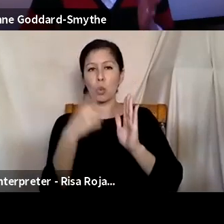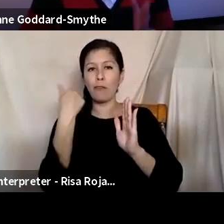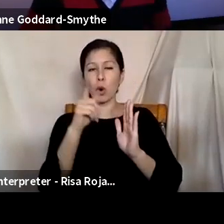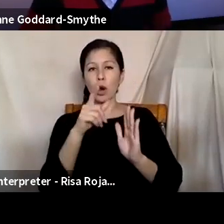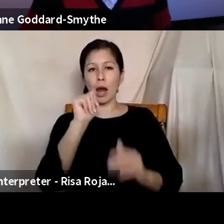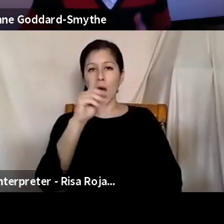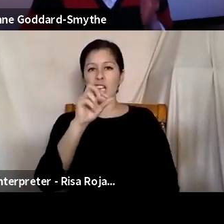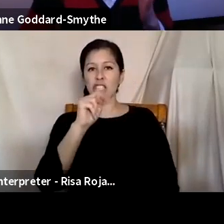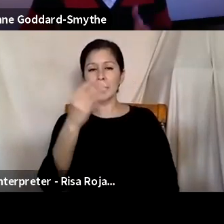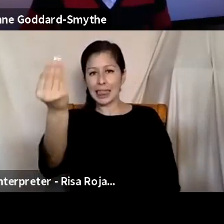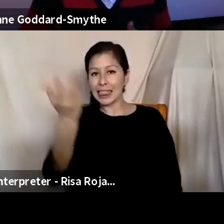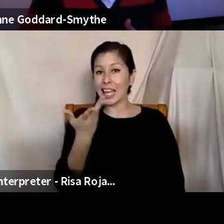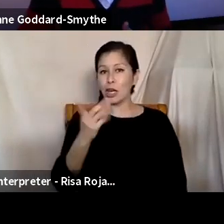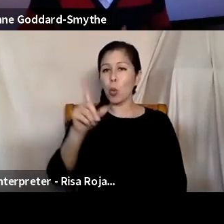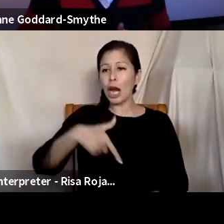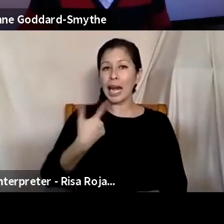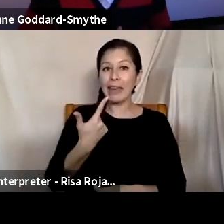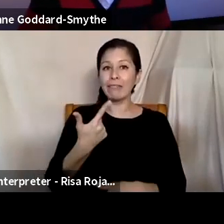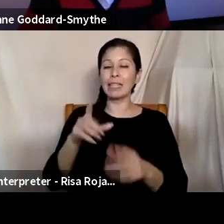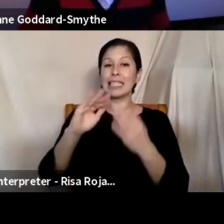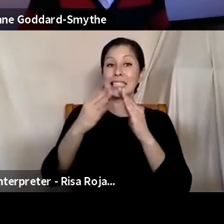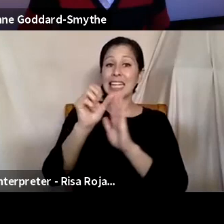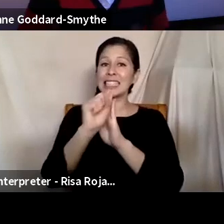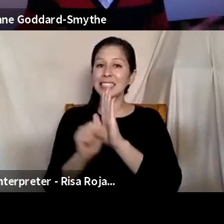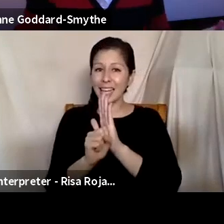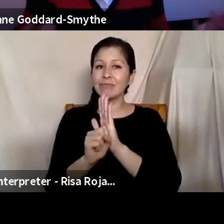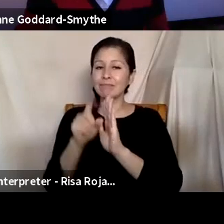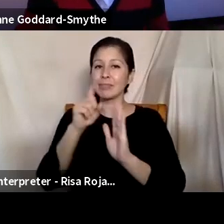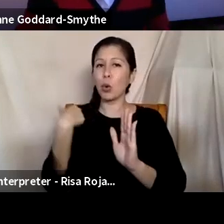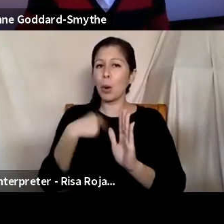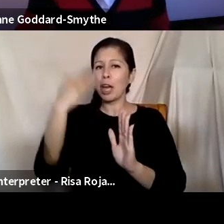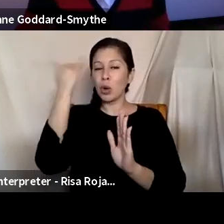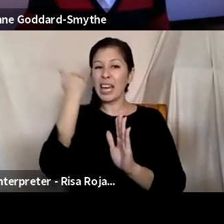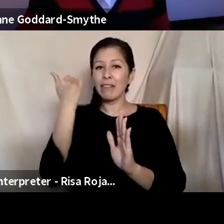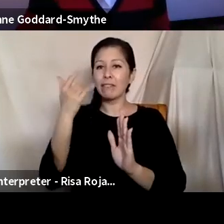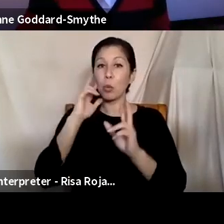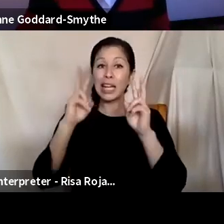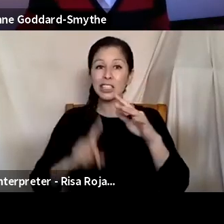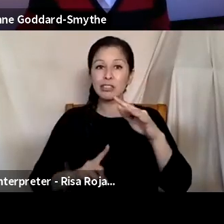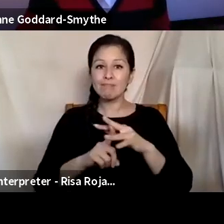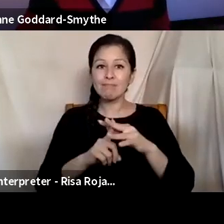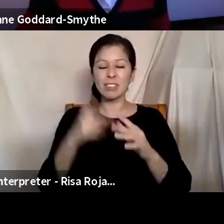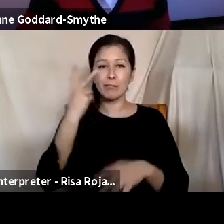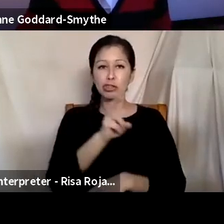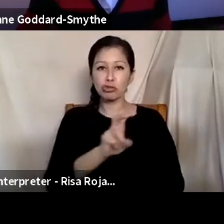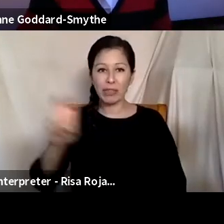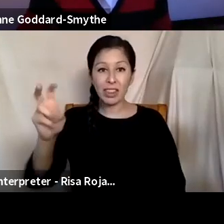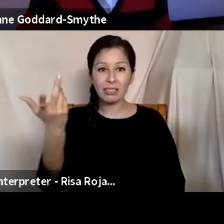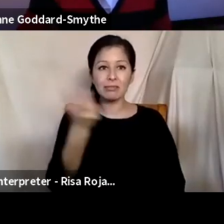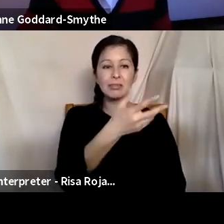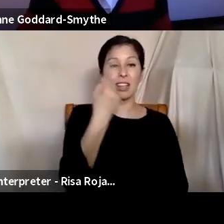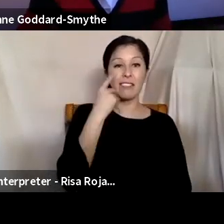letting them know where you are, and if there's going to be an issue about that too, for an episodic per se, you know. Even